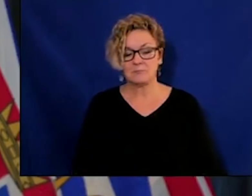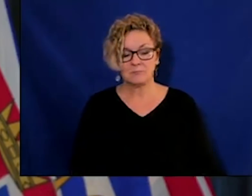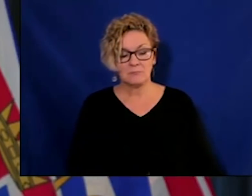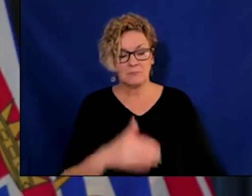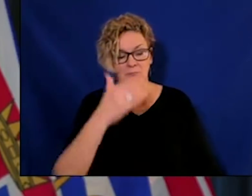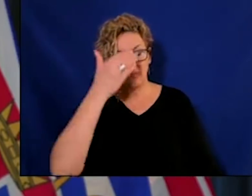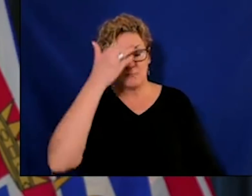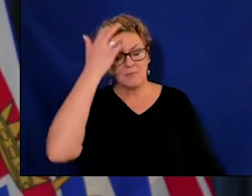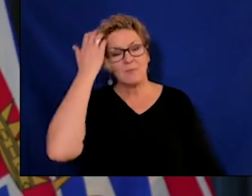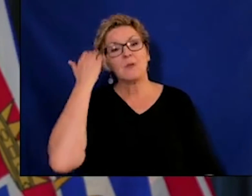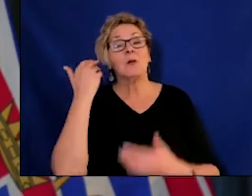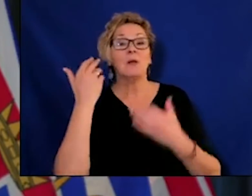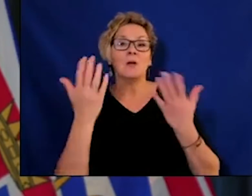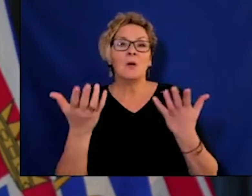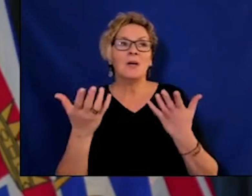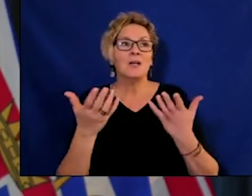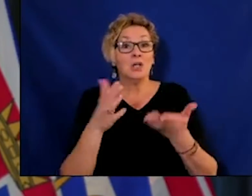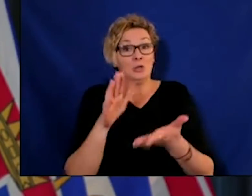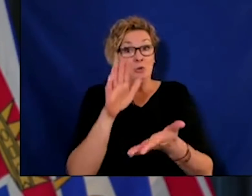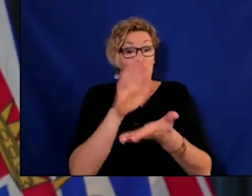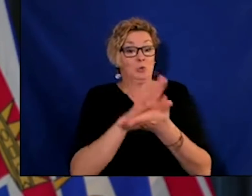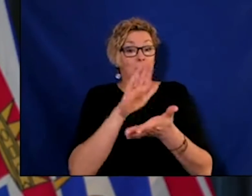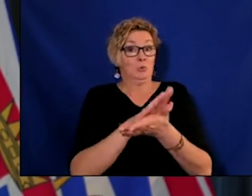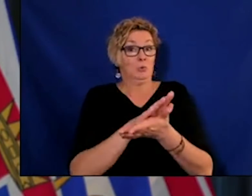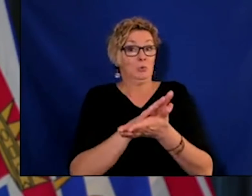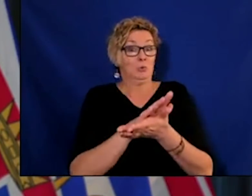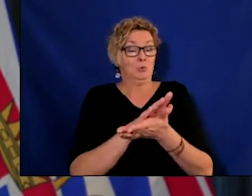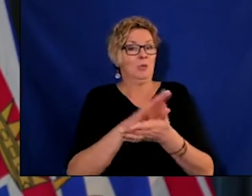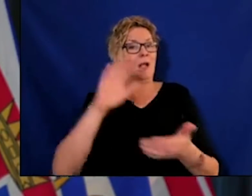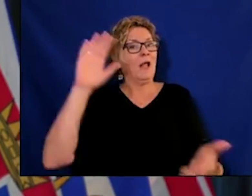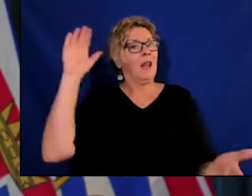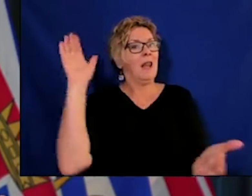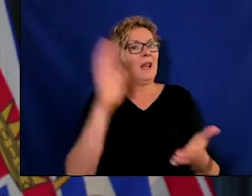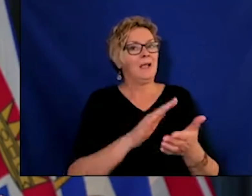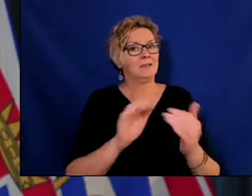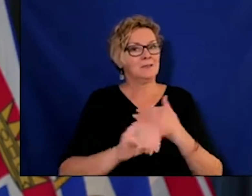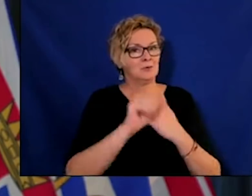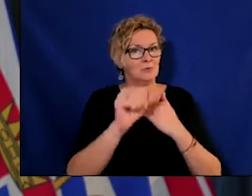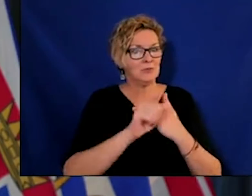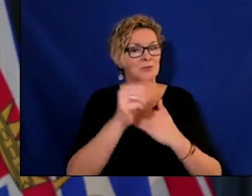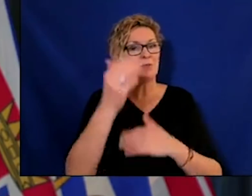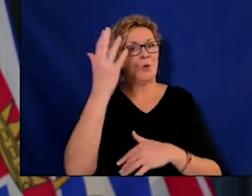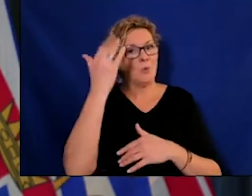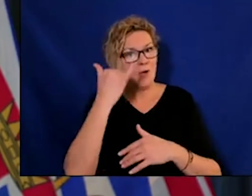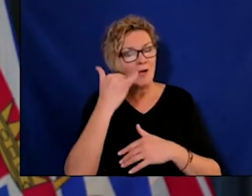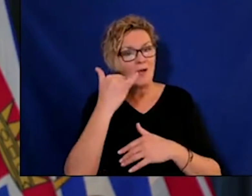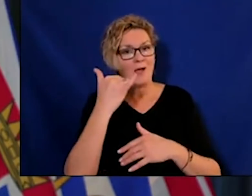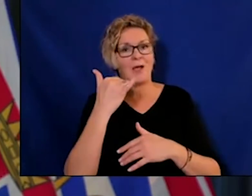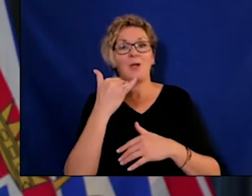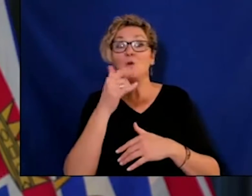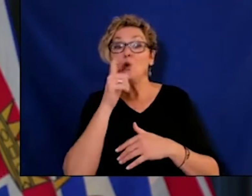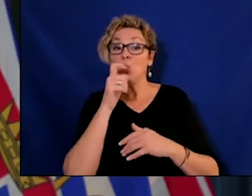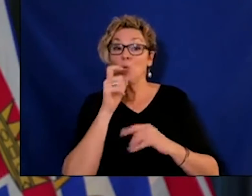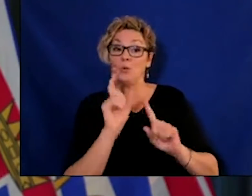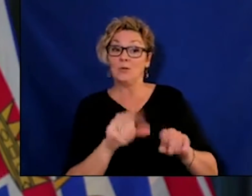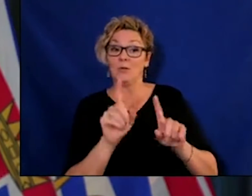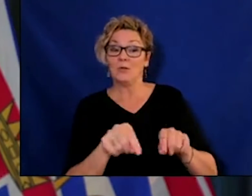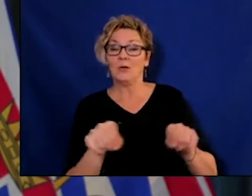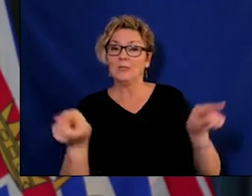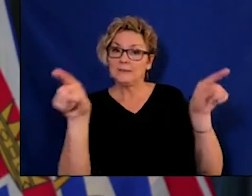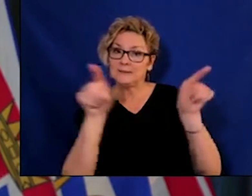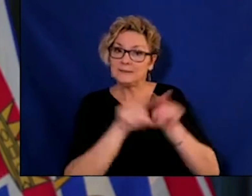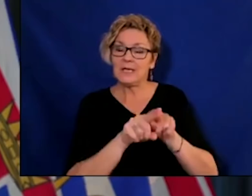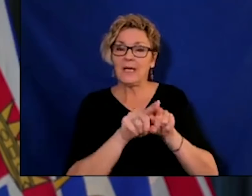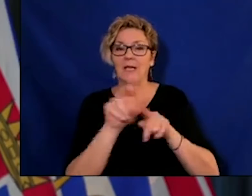that we don't know on a repeated basis. What schools have are individual COVID safety plans that meet